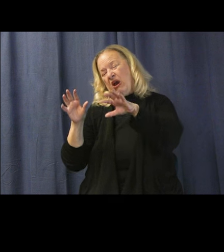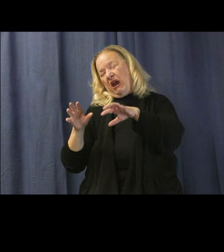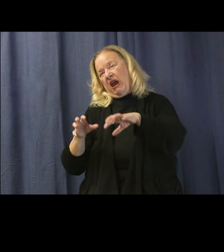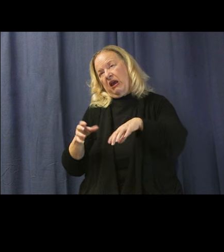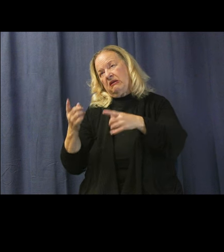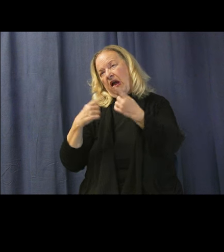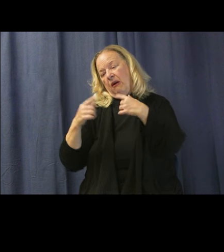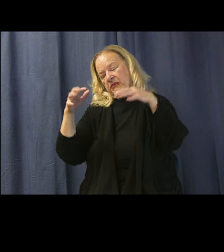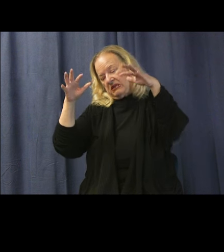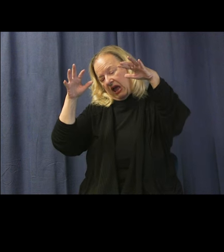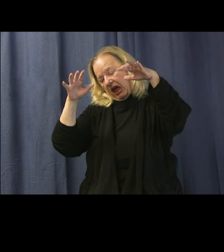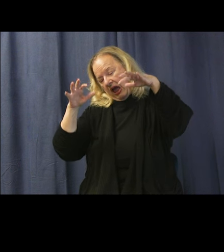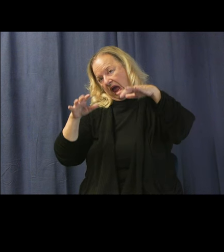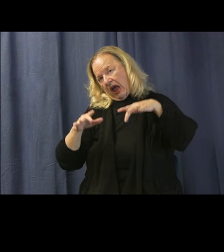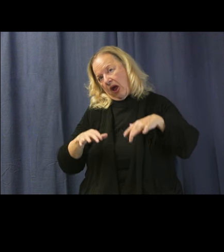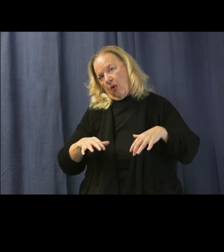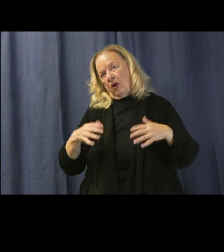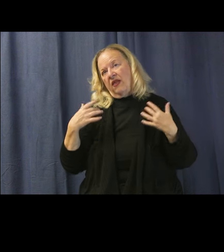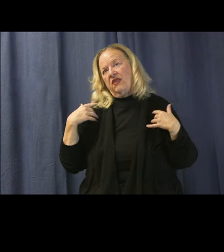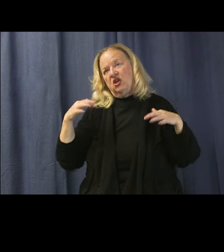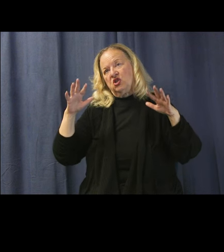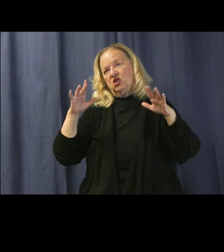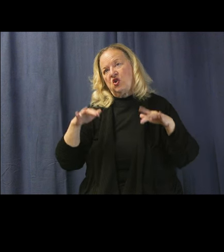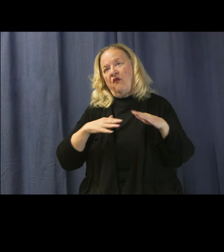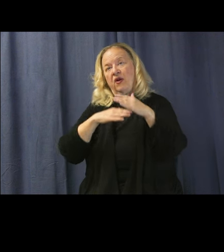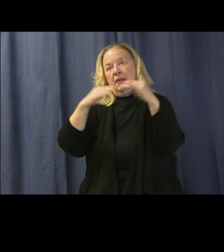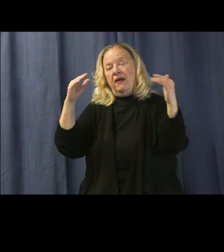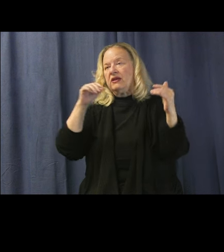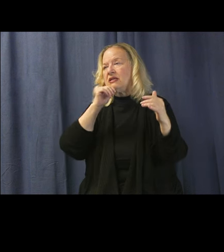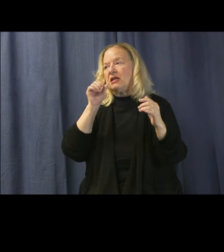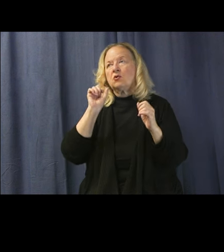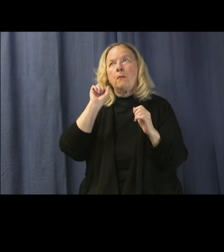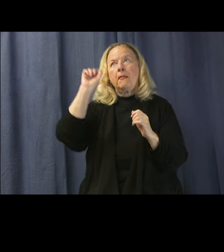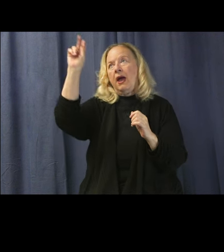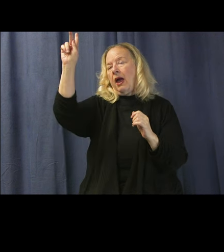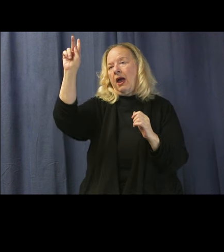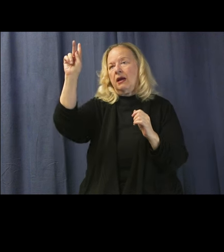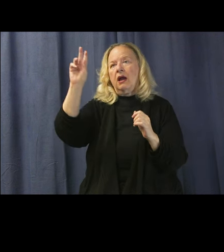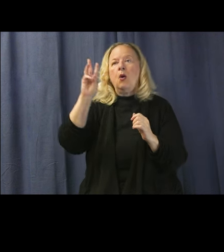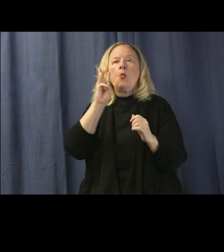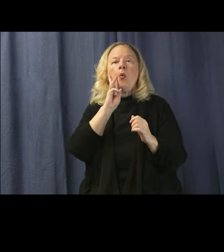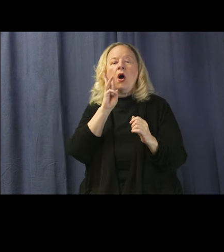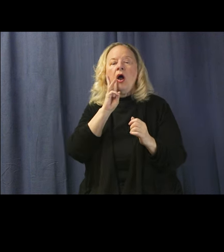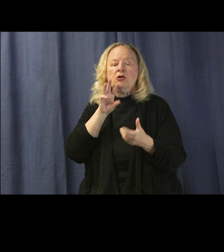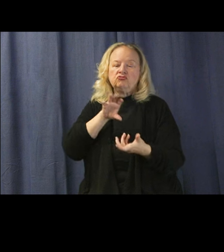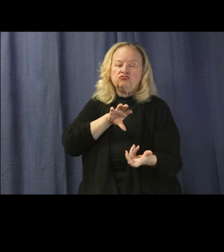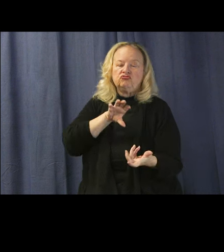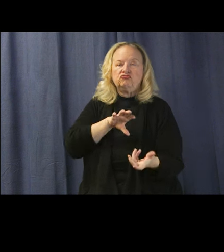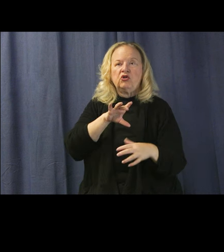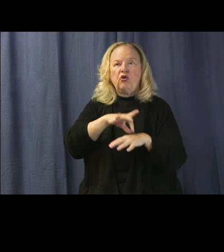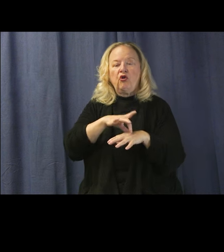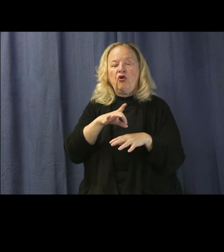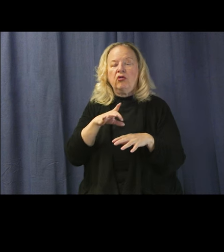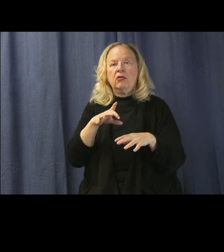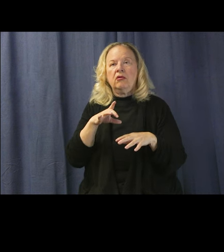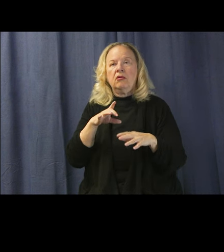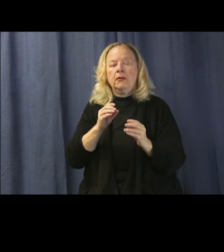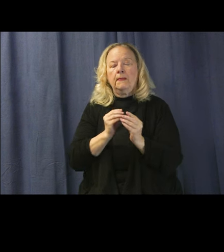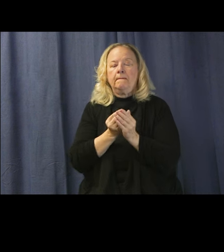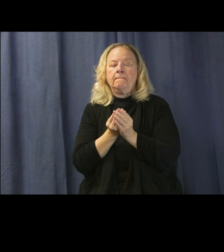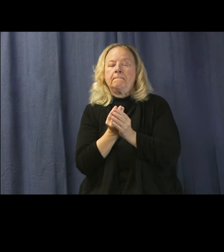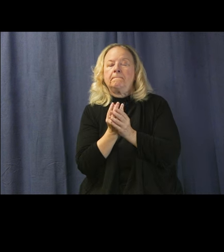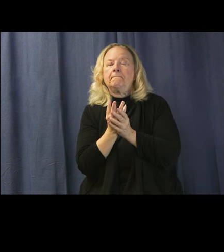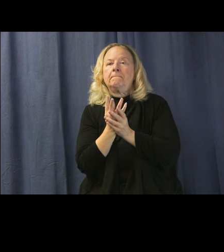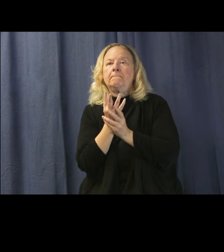rain comes down and the snow from heaven and doesn't return, it waters the earth, it makes it bring forth and